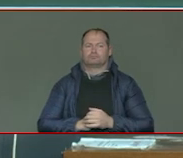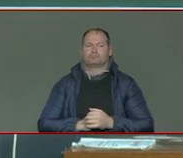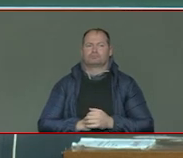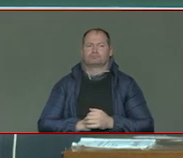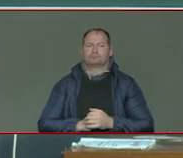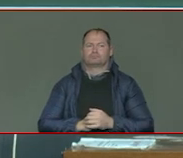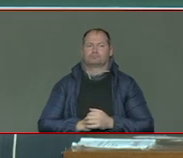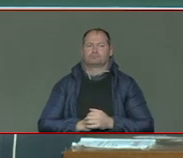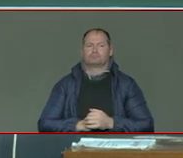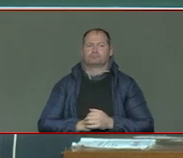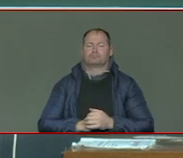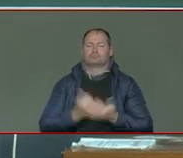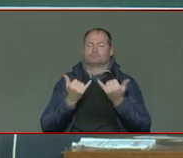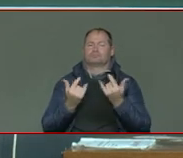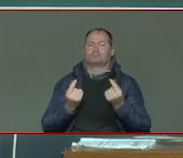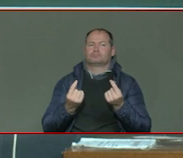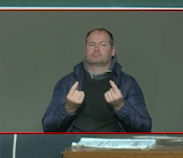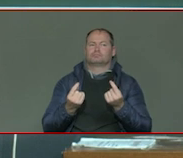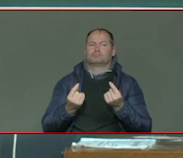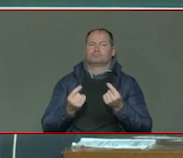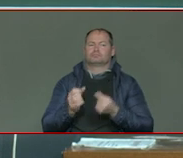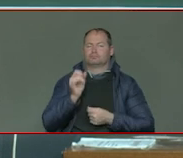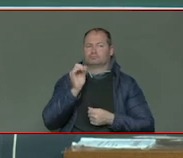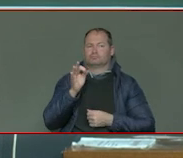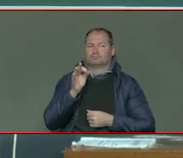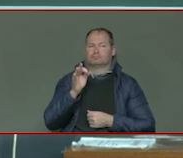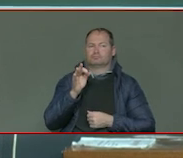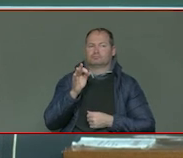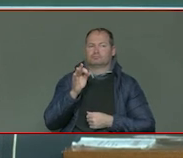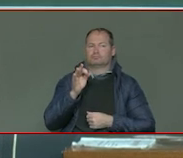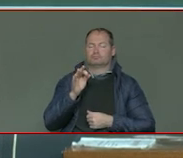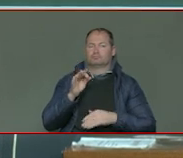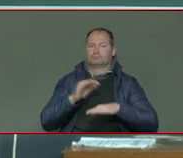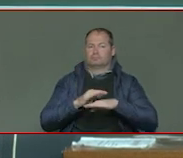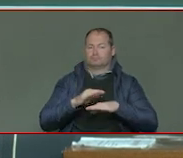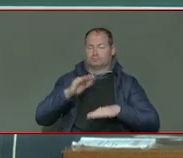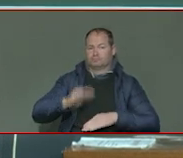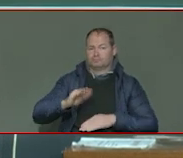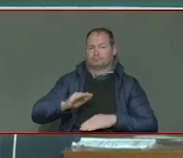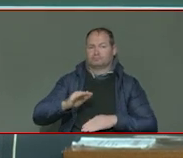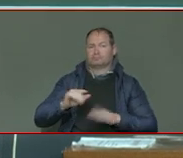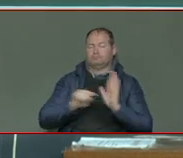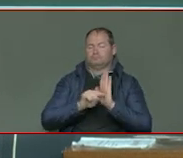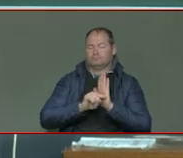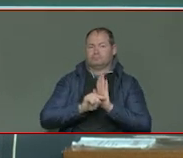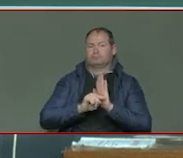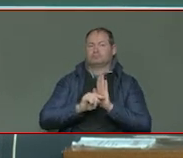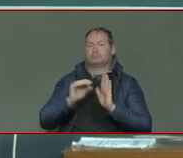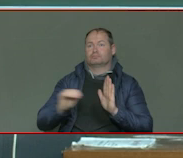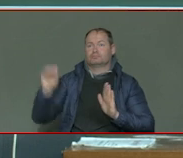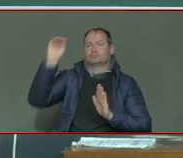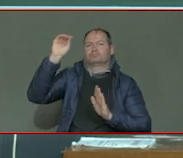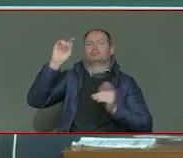have I done here? I said, if it's positive at the bottom and I take it to the top, I change the sign of the